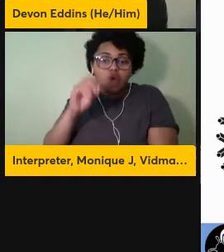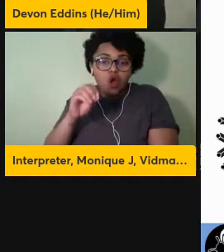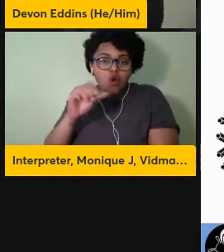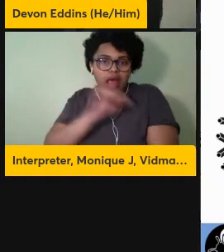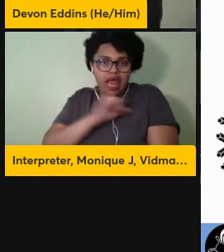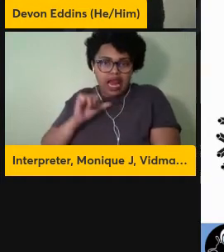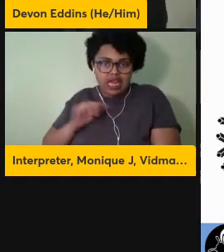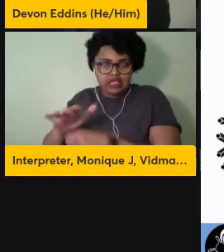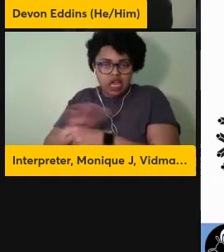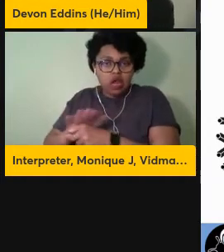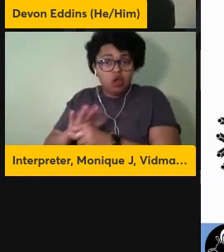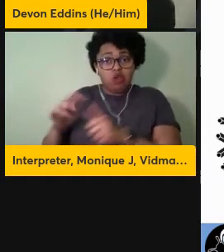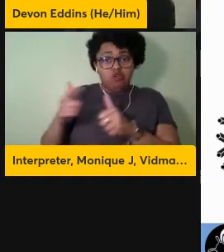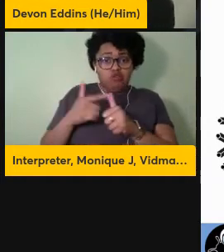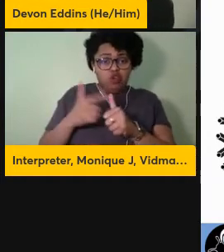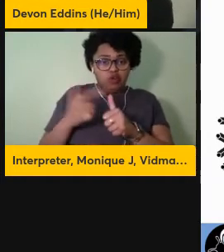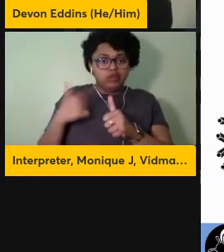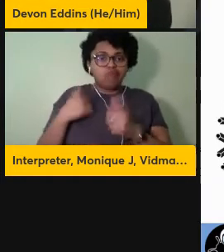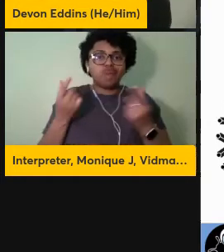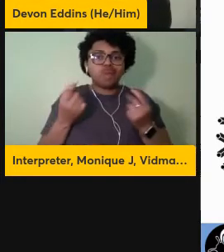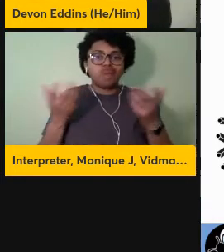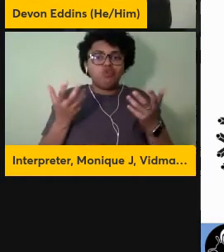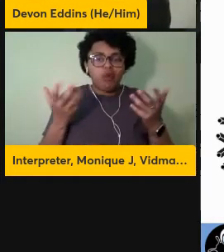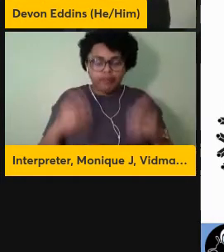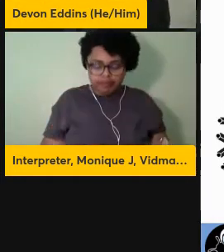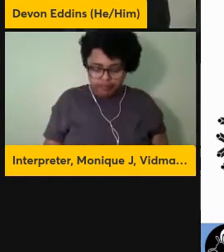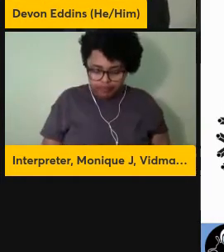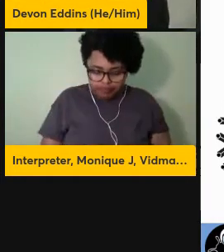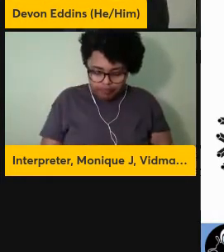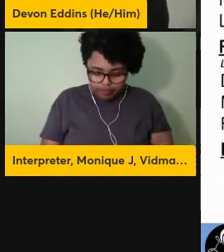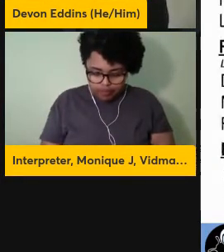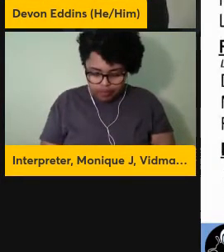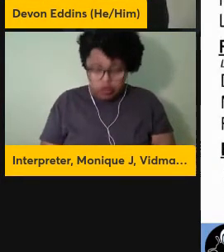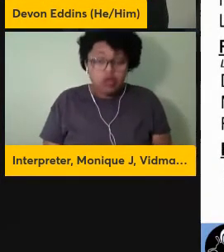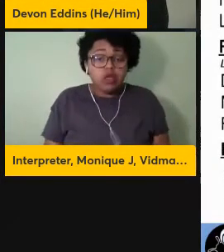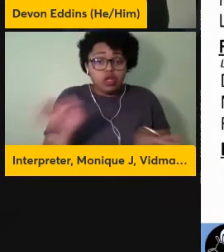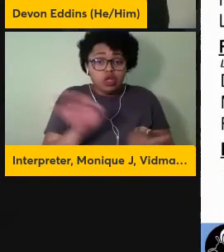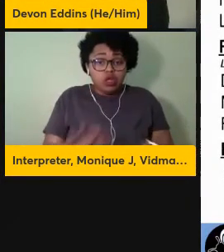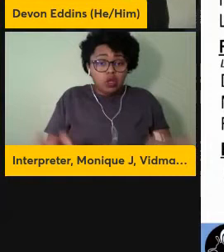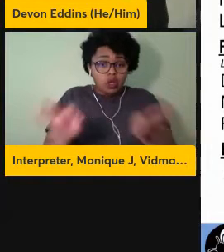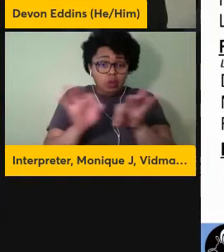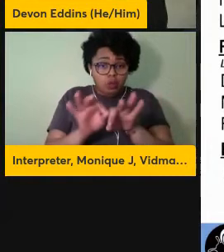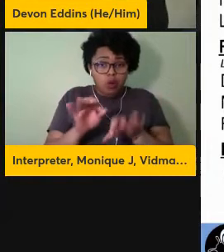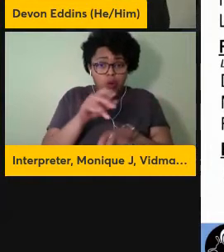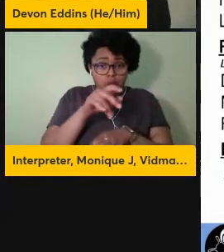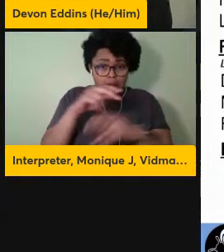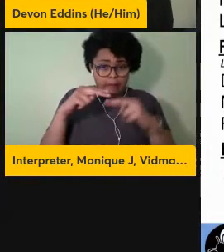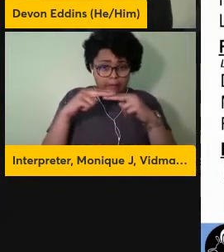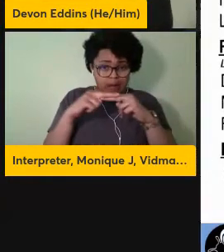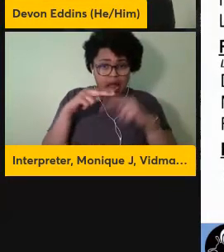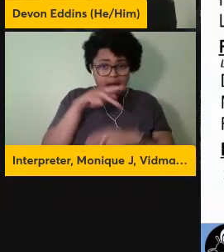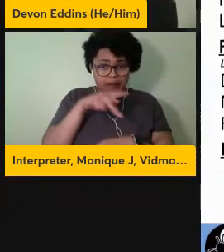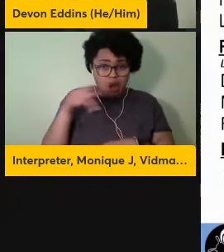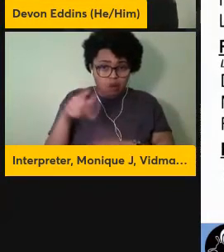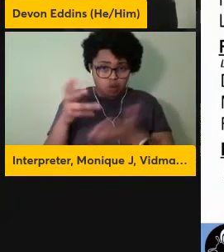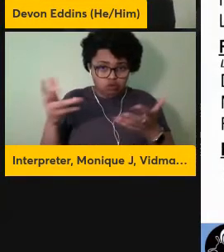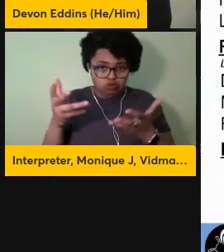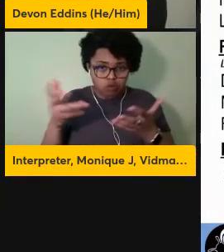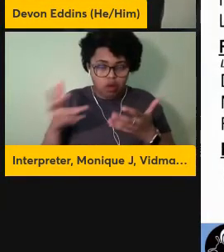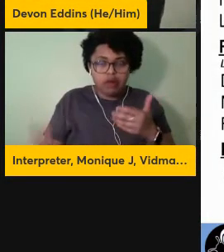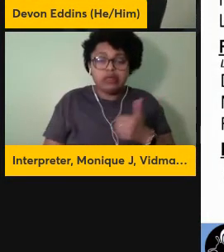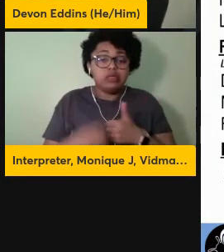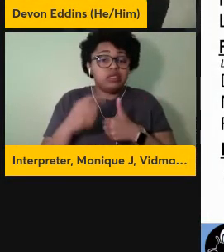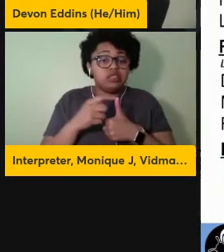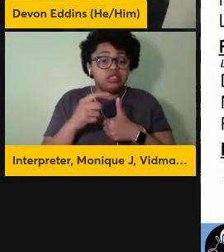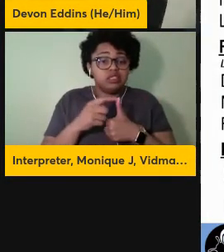I'm first going to begin with arguably one of the most important slides. of the talk, and that is the acknowledgements, because